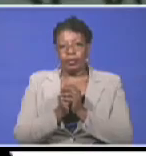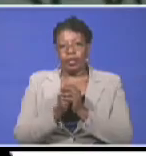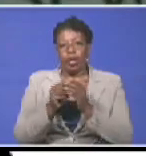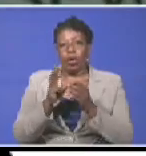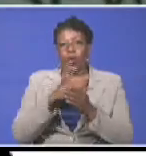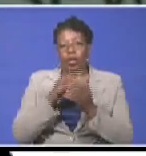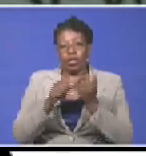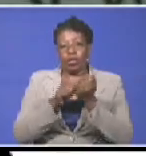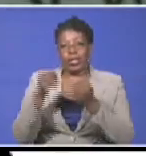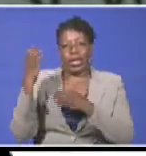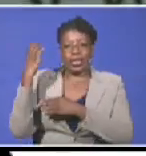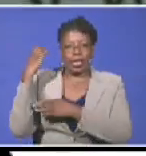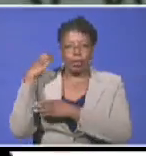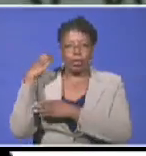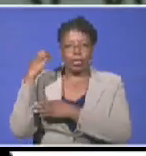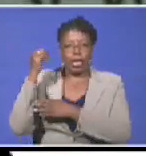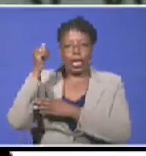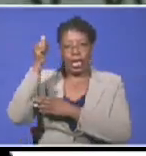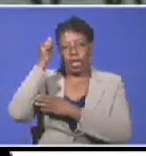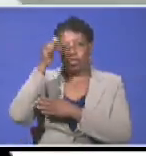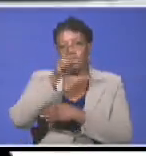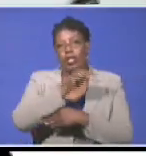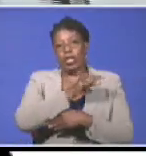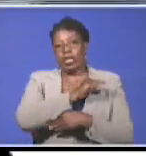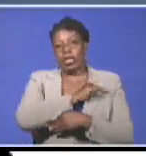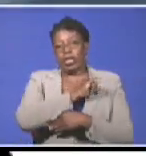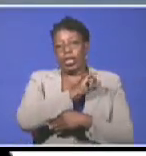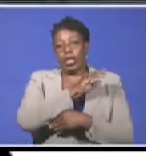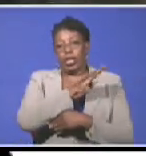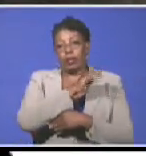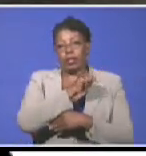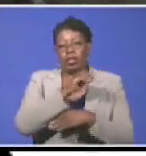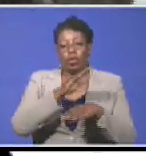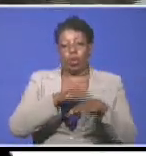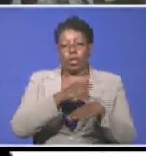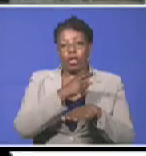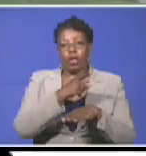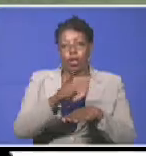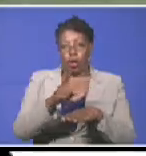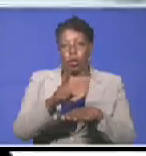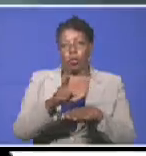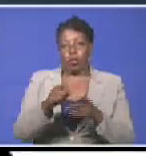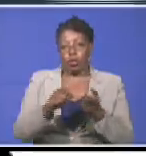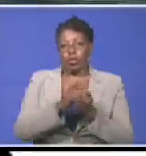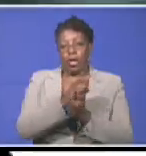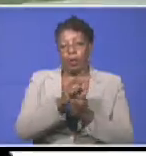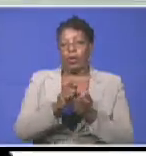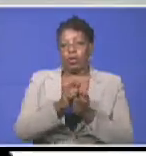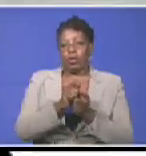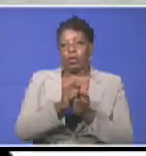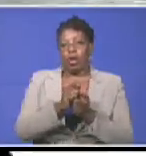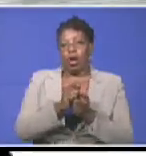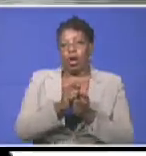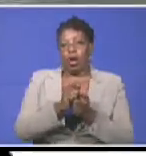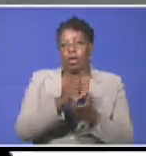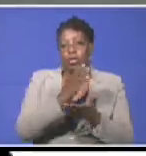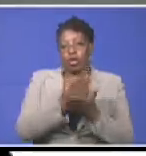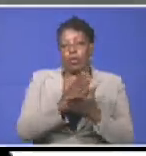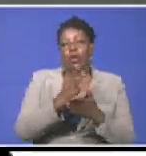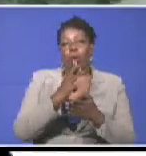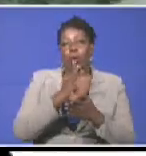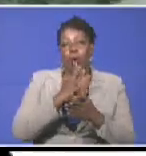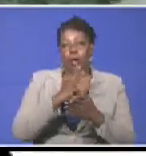and Sewage Executive Chairman Adrian Gibson warning those who allegedly tampered with the water supply, which resulted in disruptions to